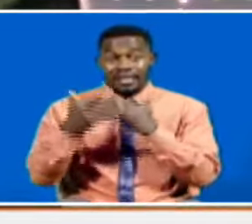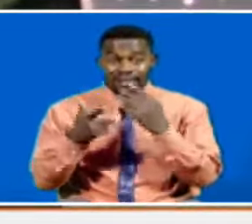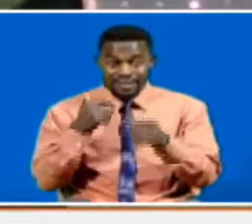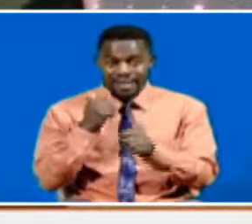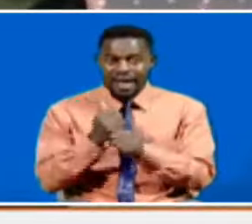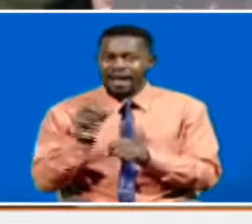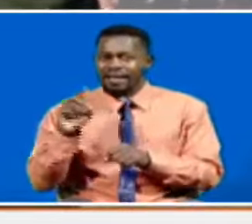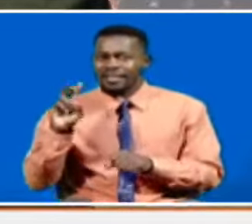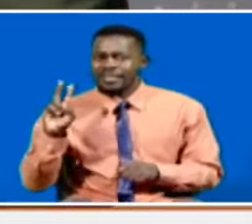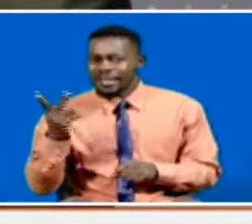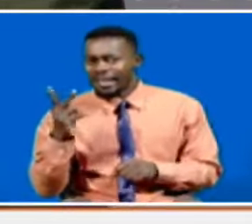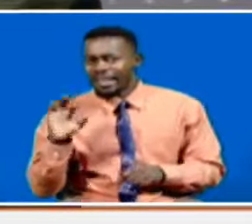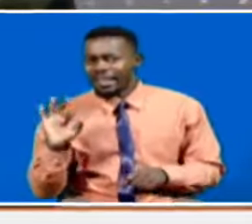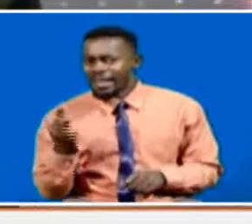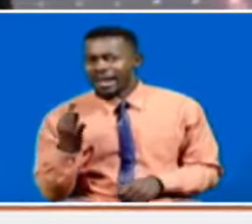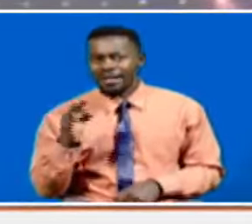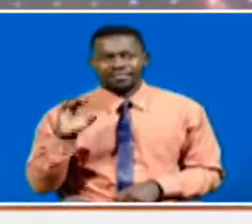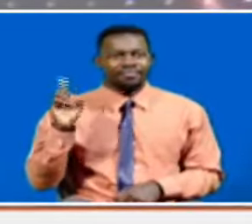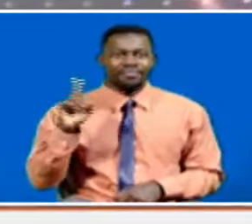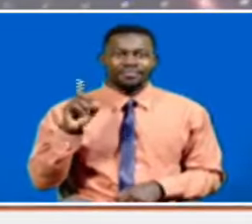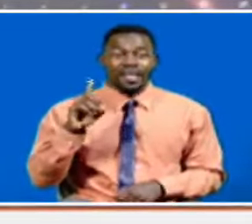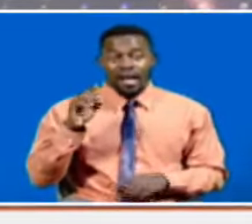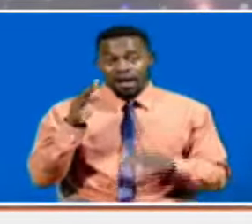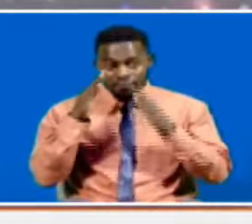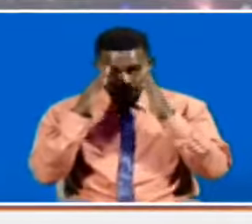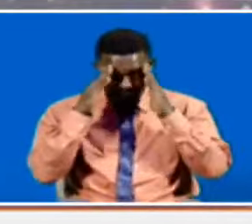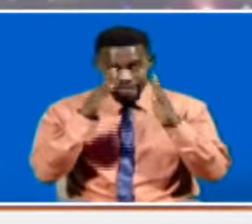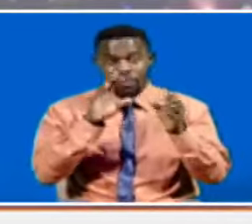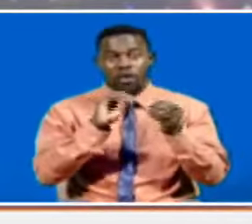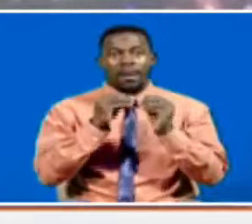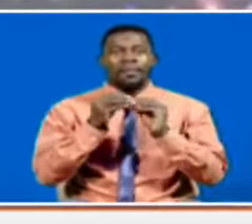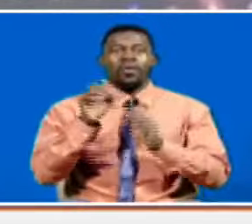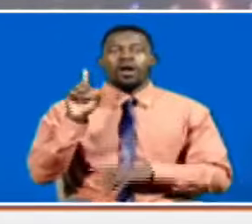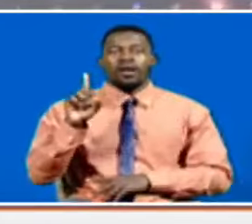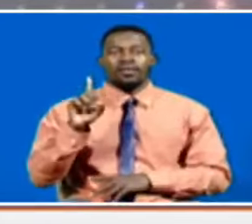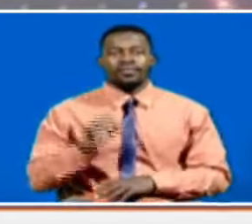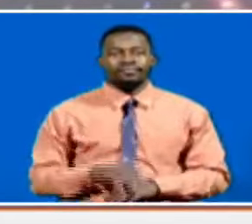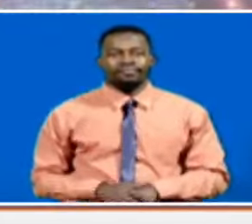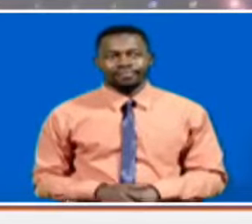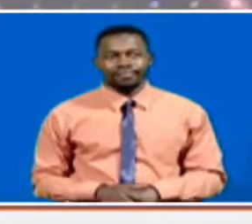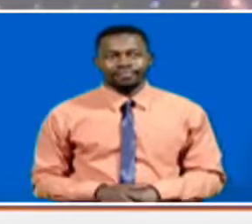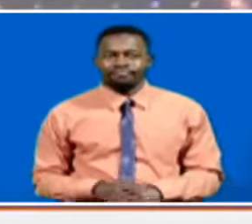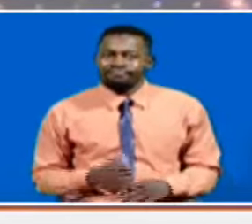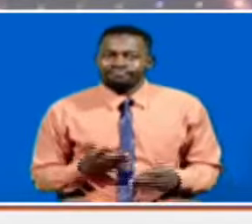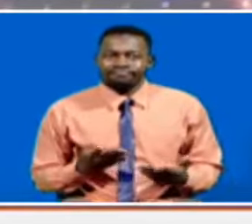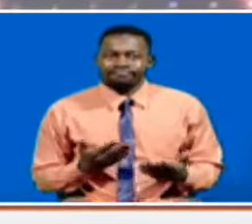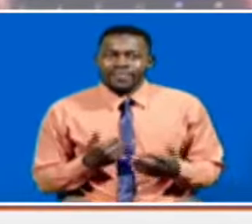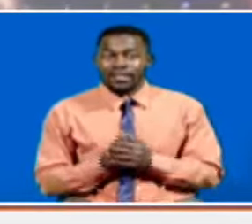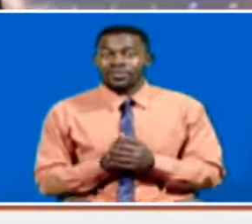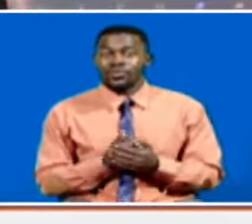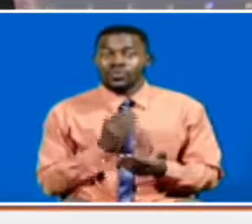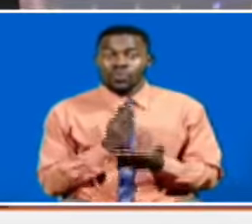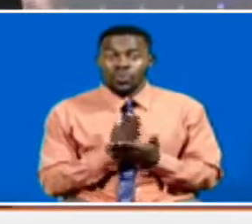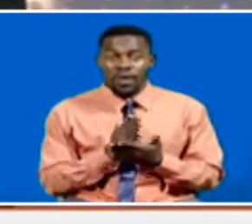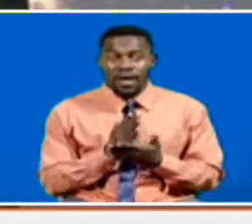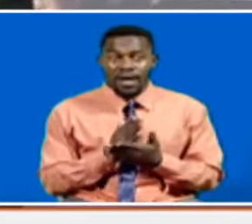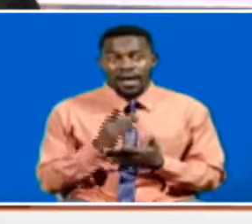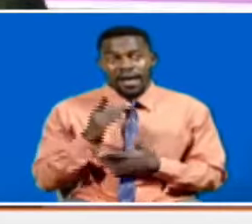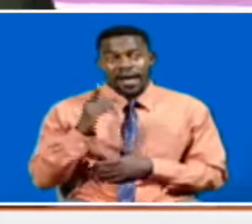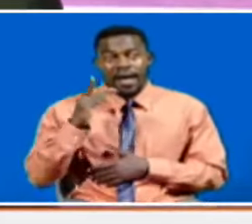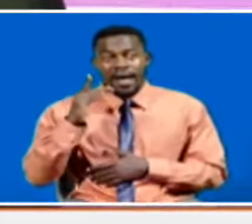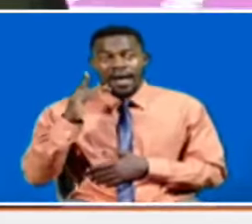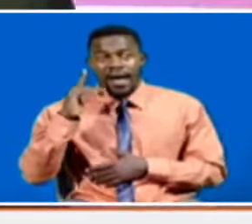not the second, but maybe the first one. I can say for my preparation to Olympics this